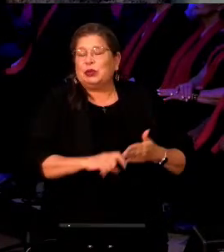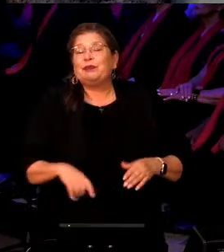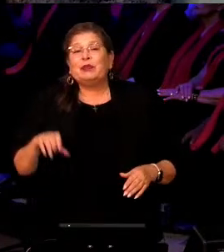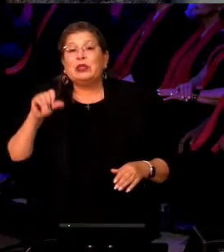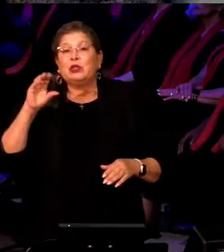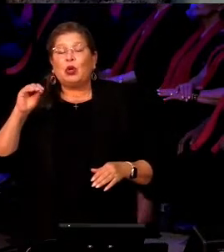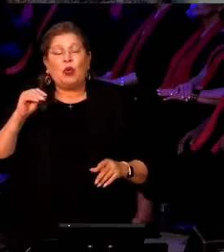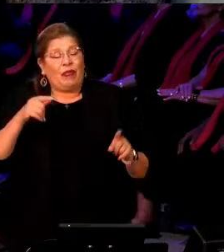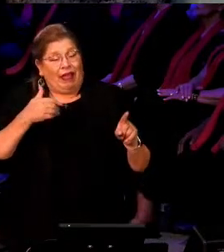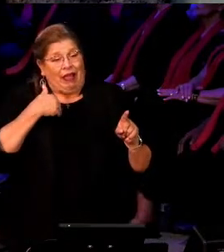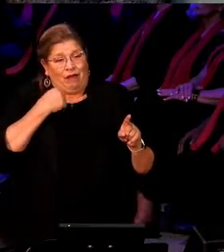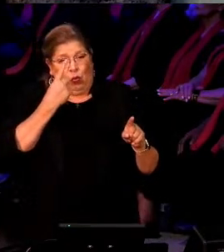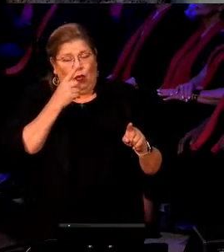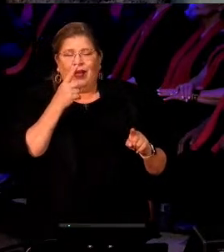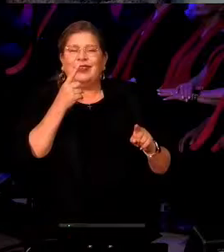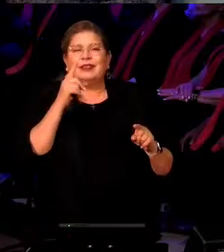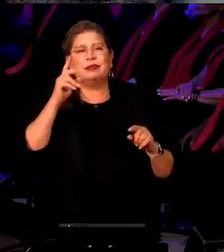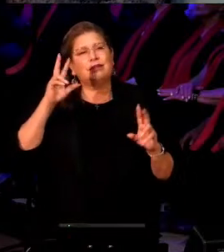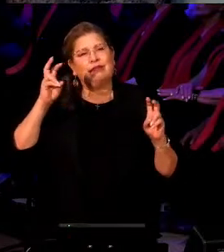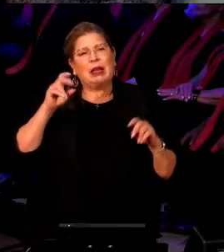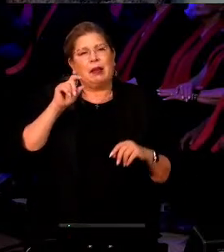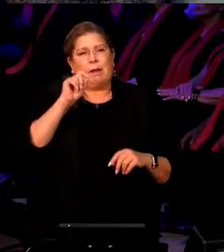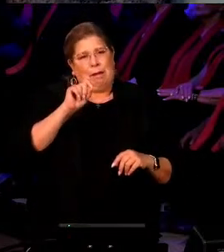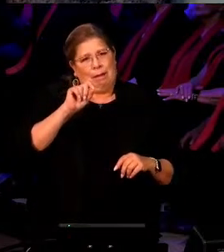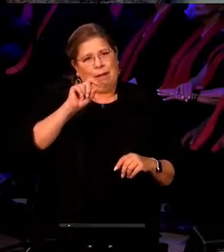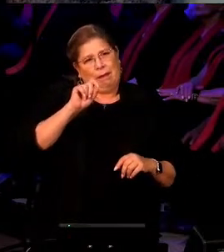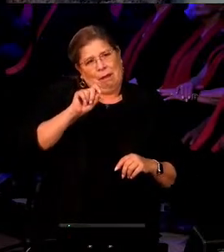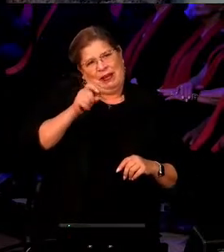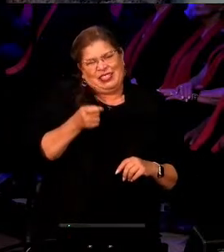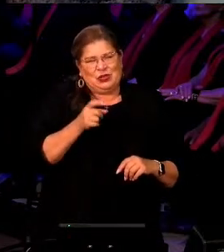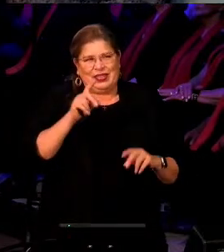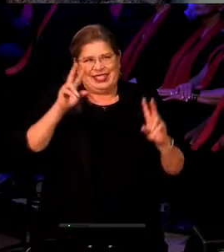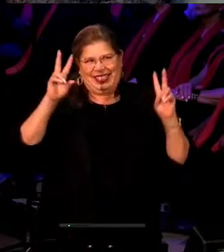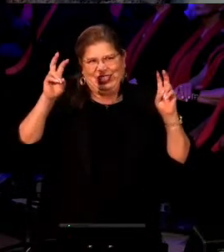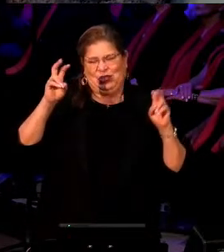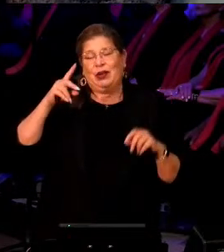there's a punctuation issue here in this passage. I think the